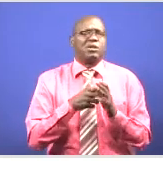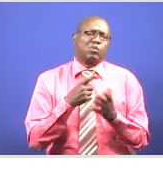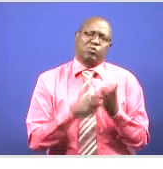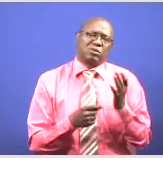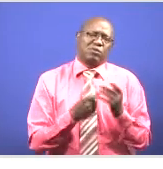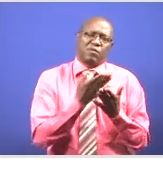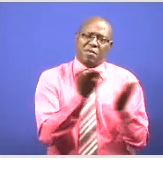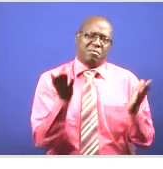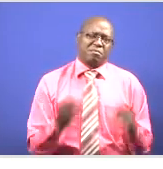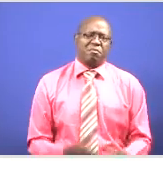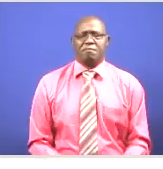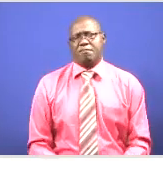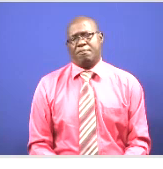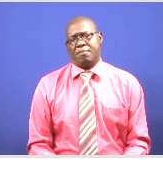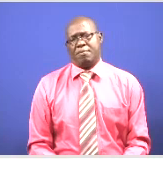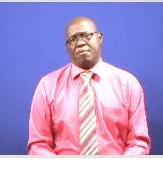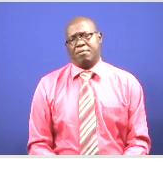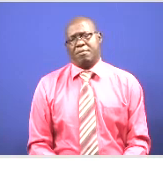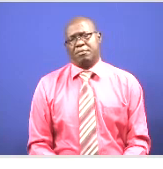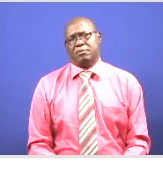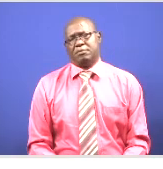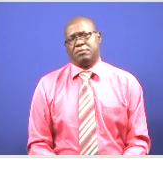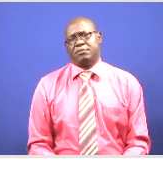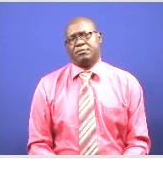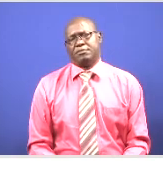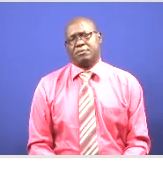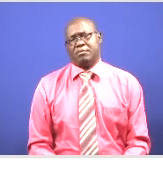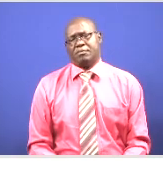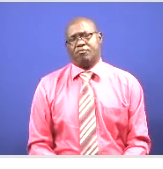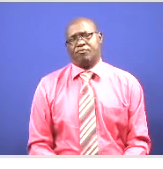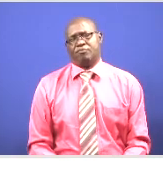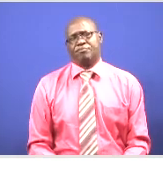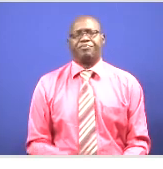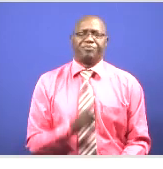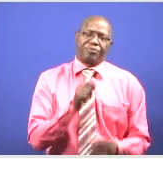them? Well, this is only a measure... really,